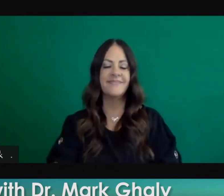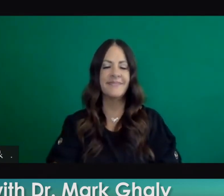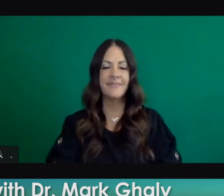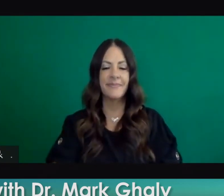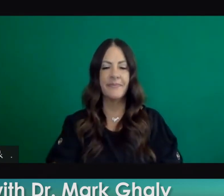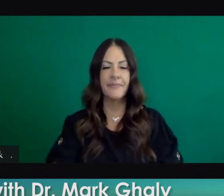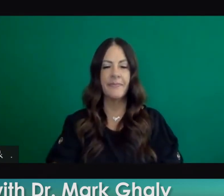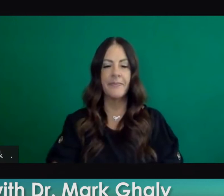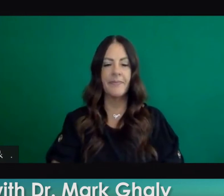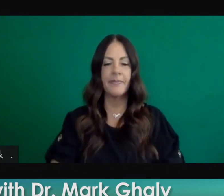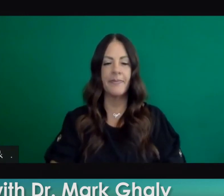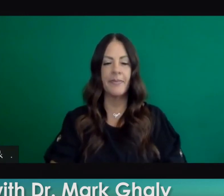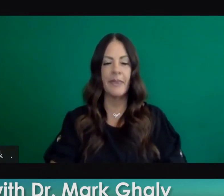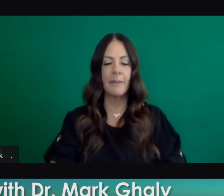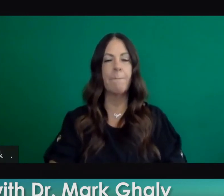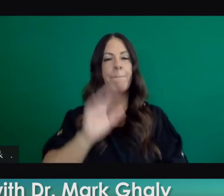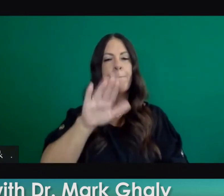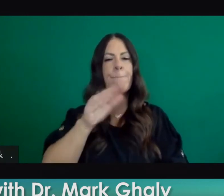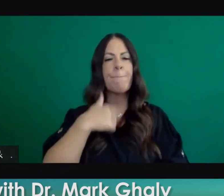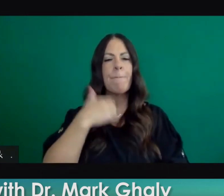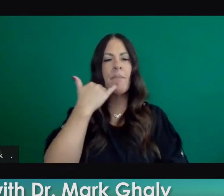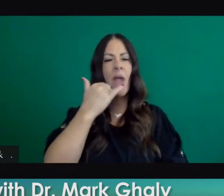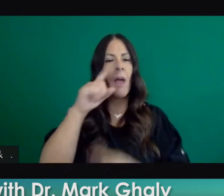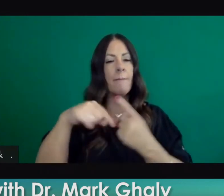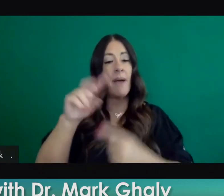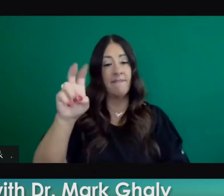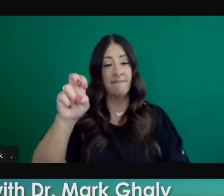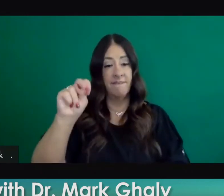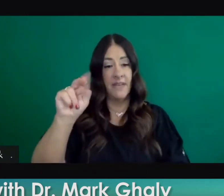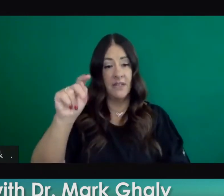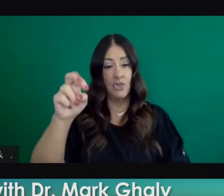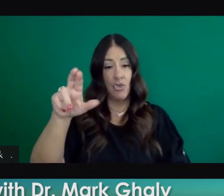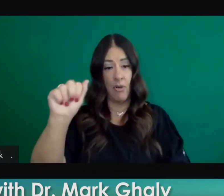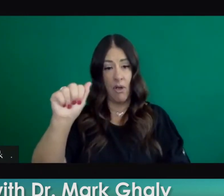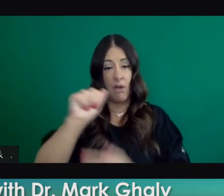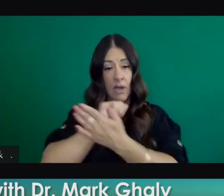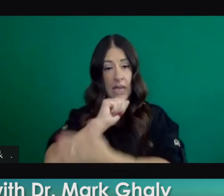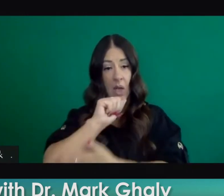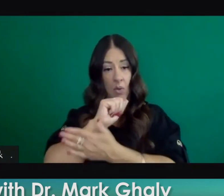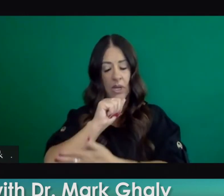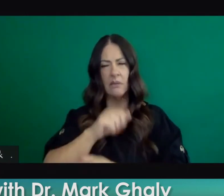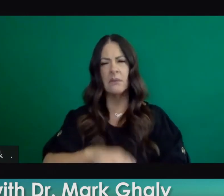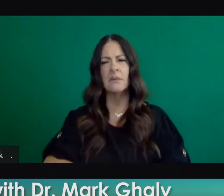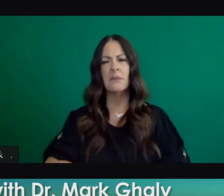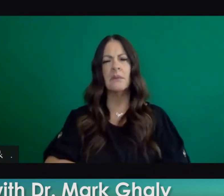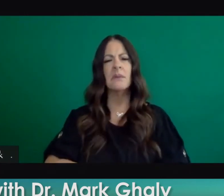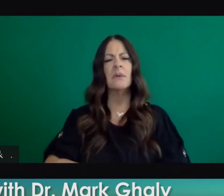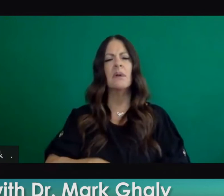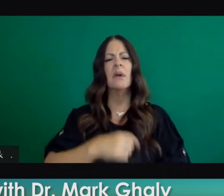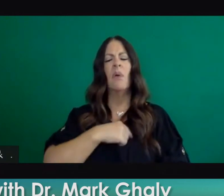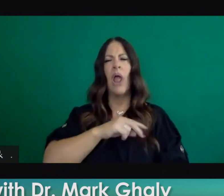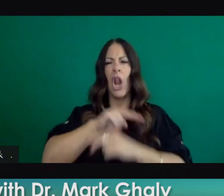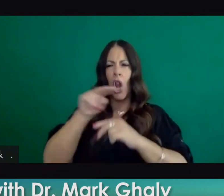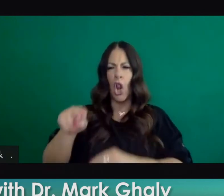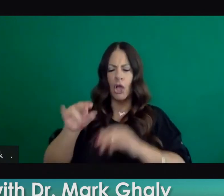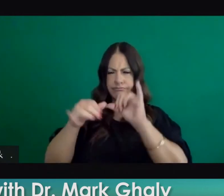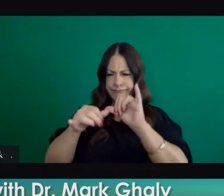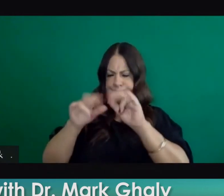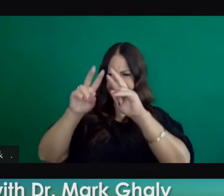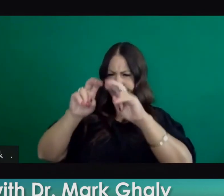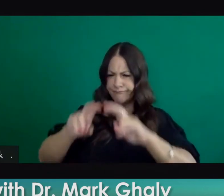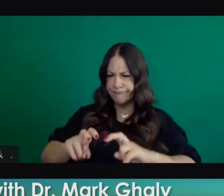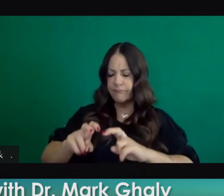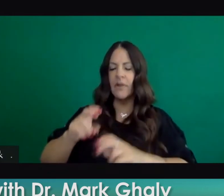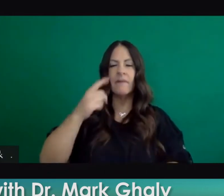Yes, sir. I'm calling about Ventura County, where the metrics moved from, or the metrics